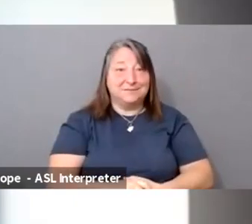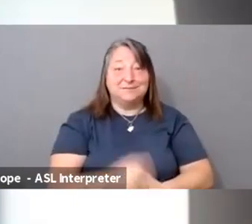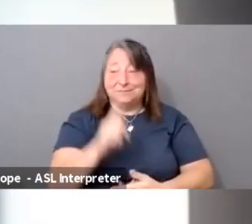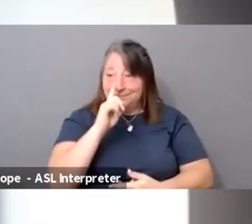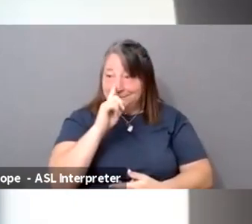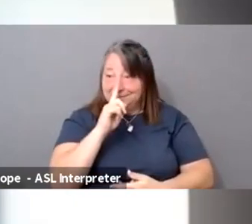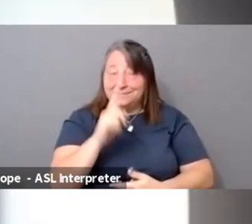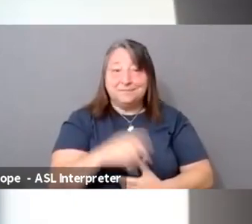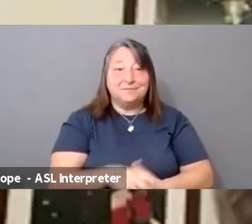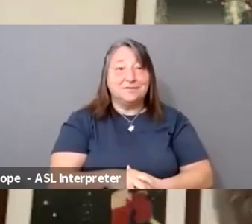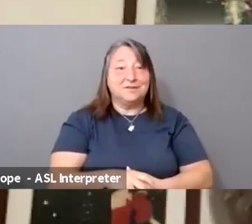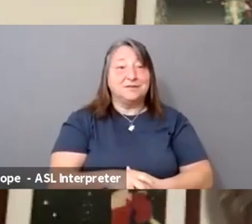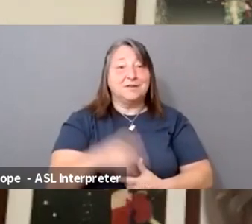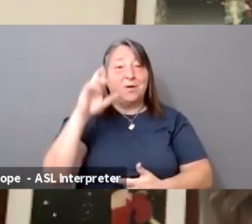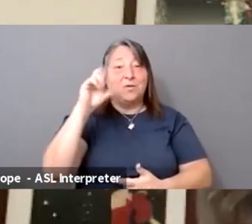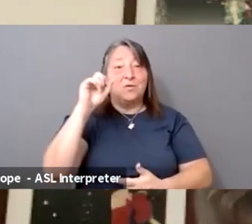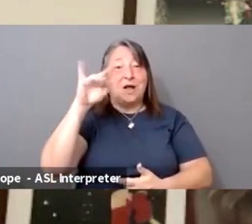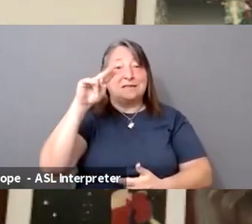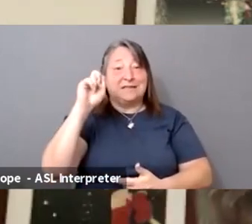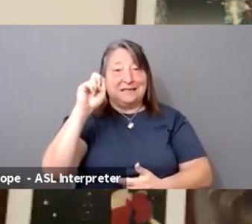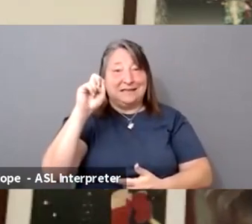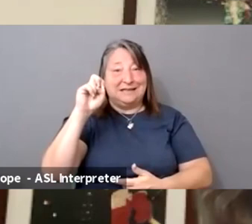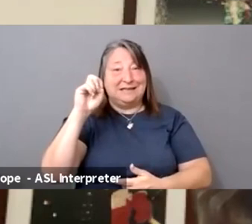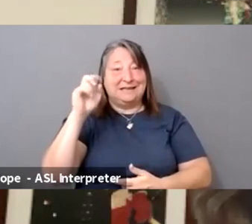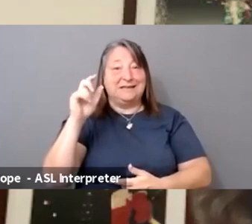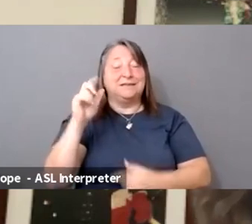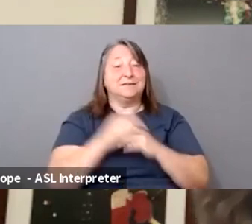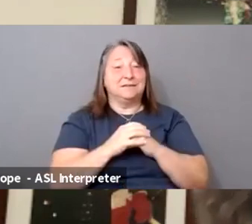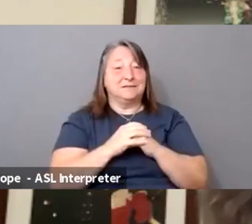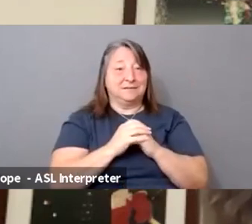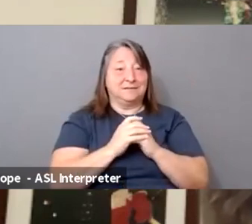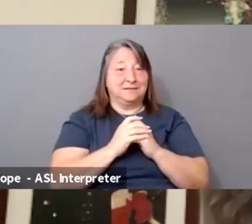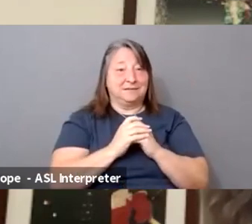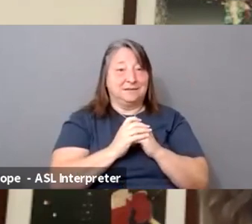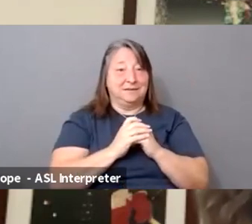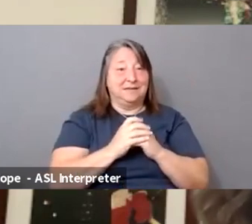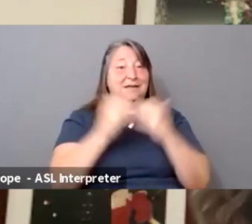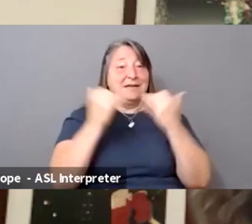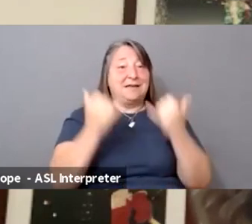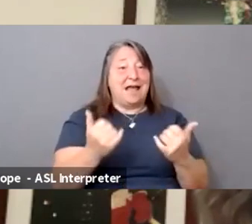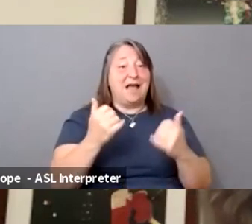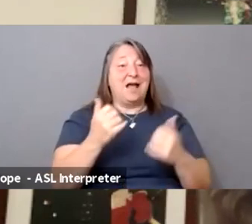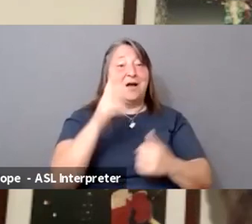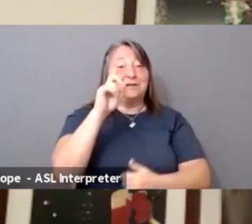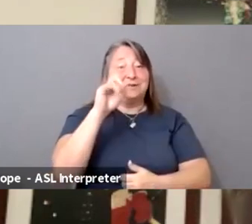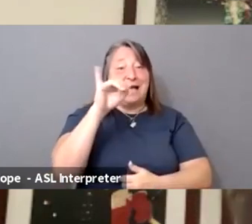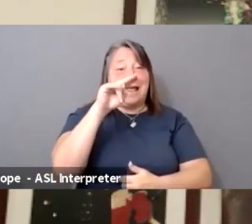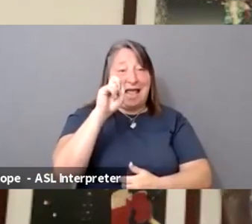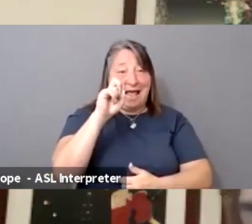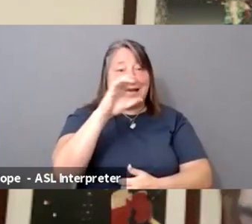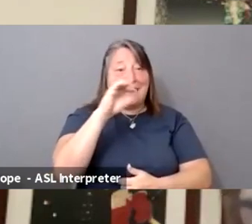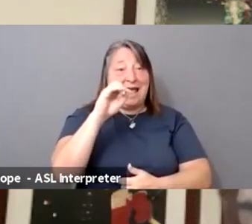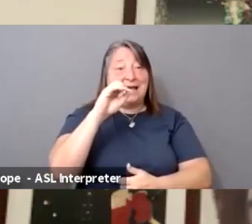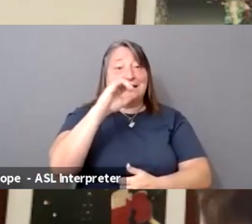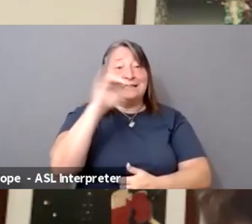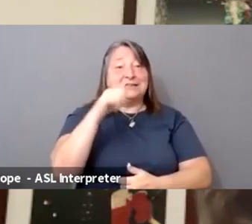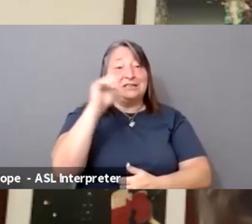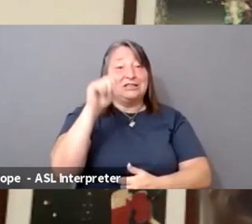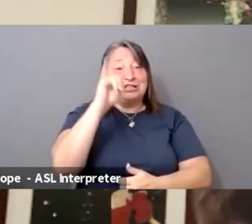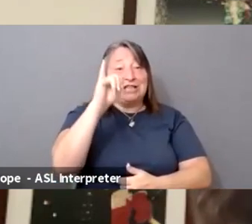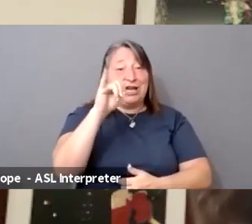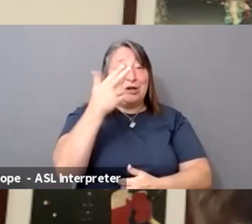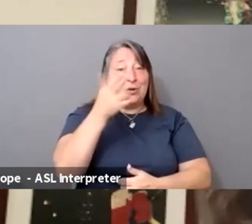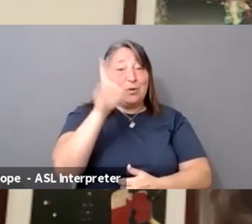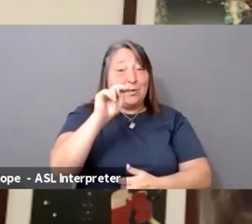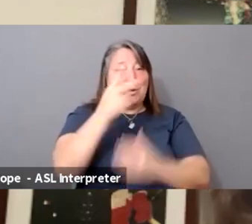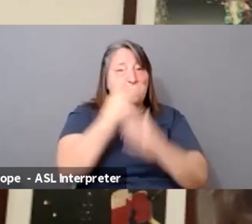So Rosalind, I'm going to go back to you. So here we have both Diane and Jaehyun talking about the impact